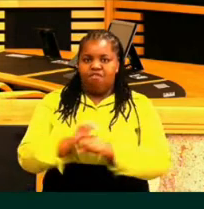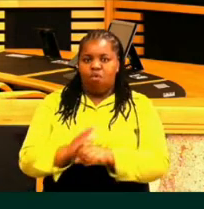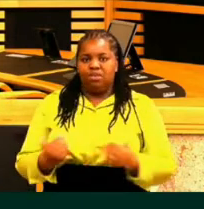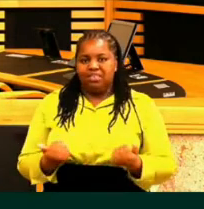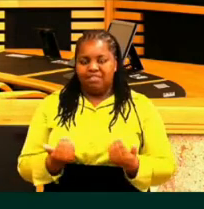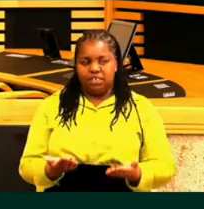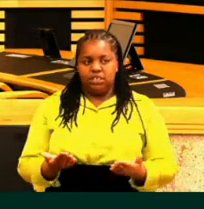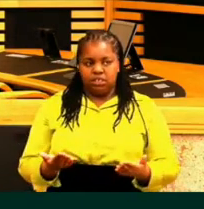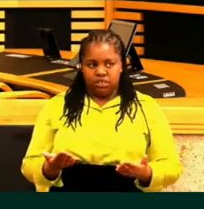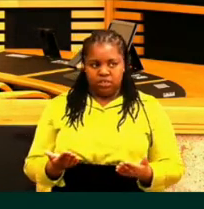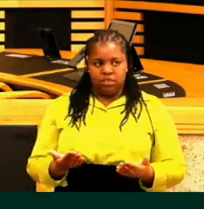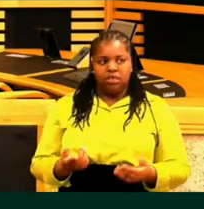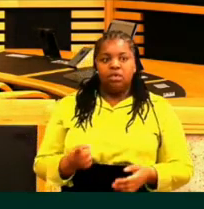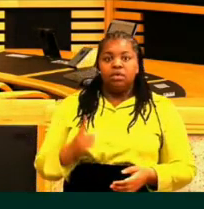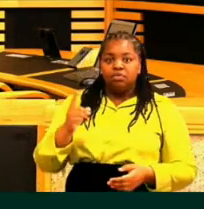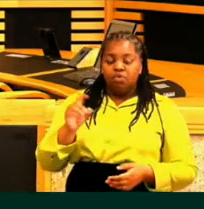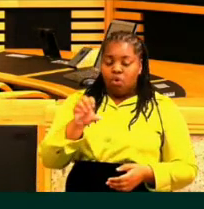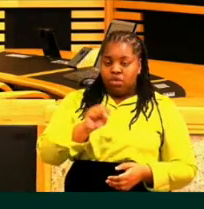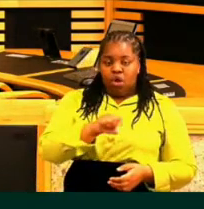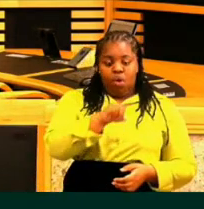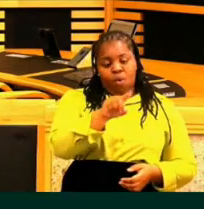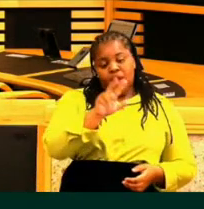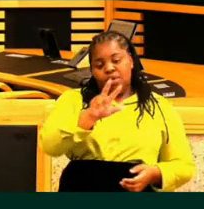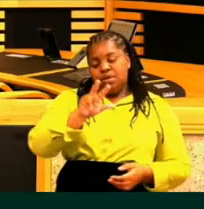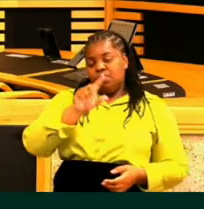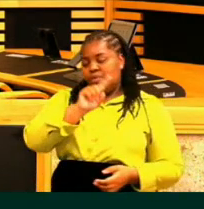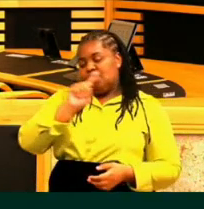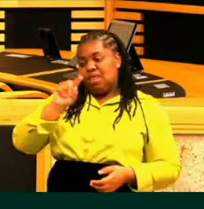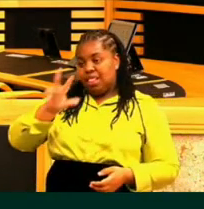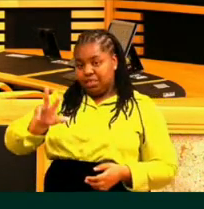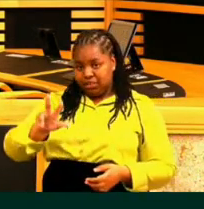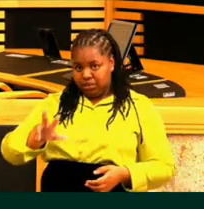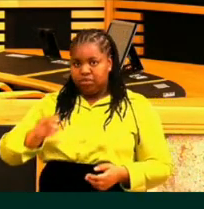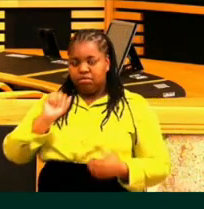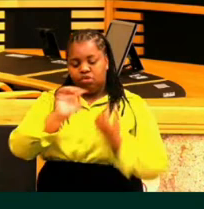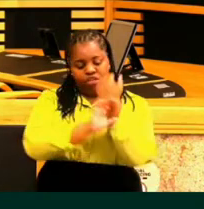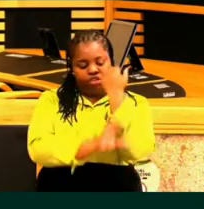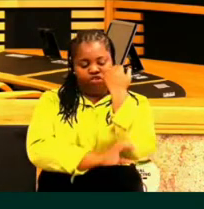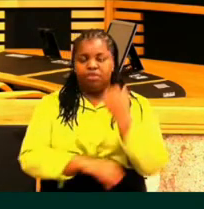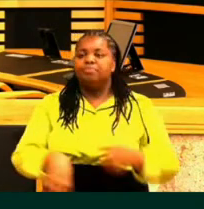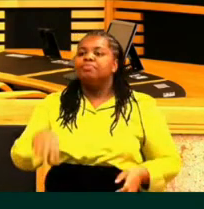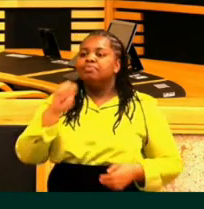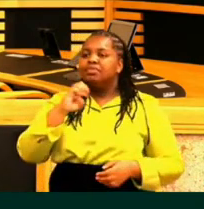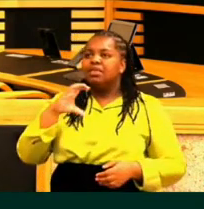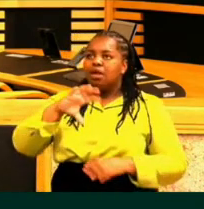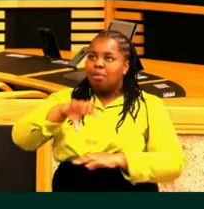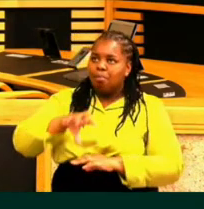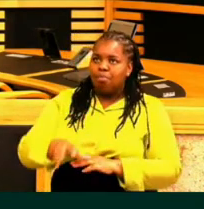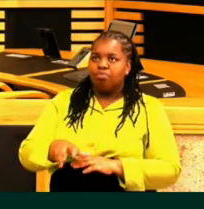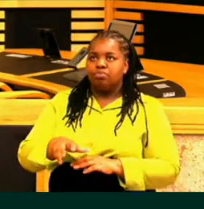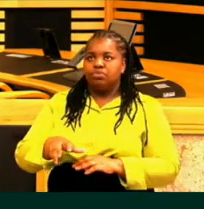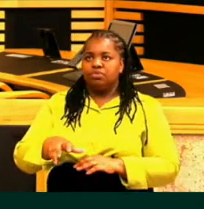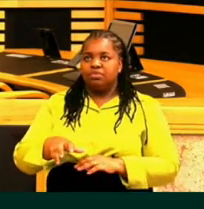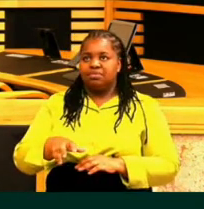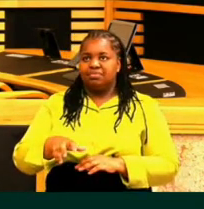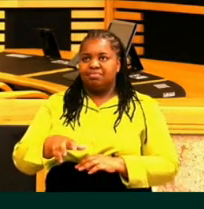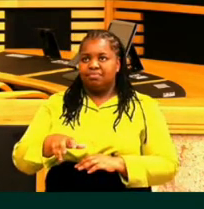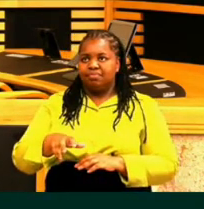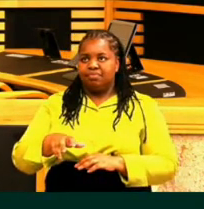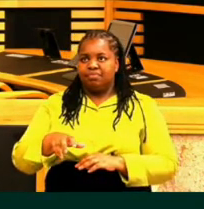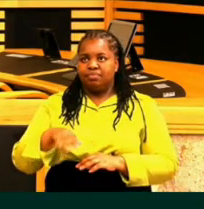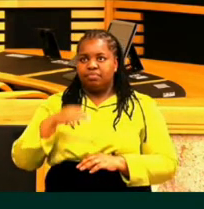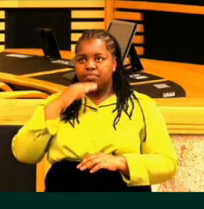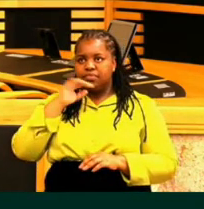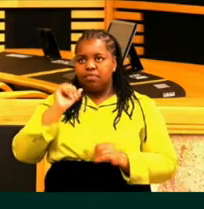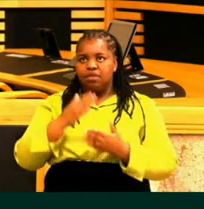in terms of section 118 of the Constitution the Eastern Cape provincial legislature has an obligation